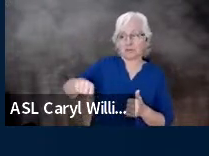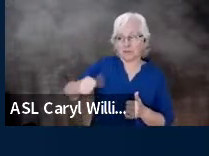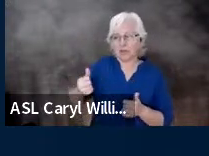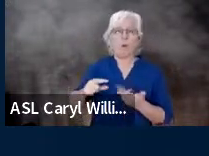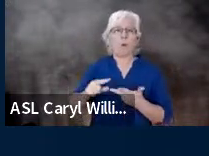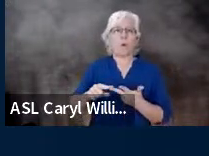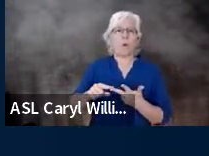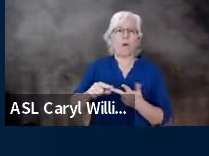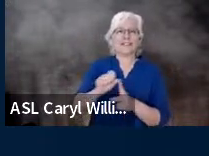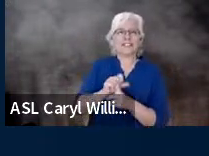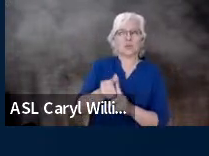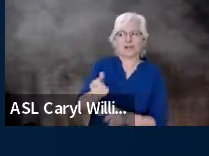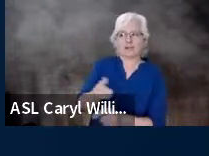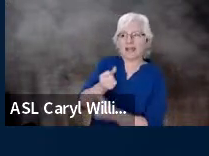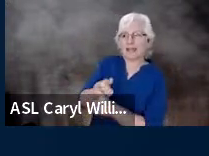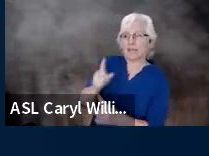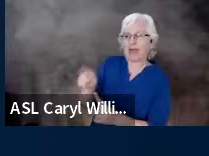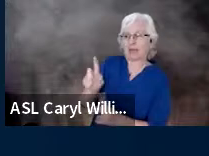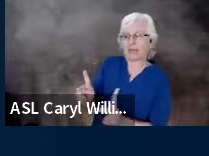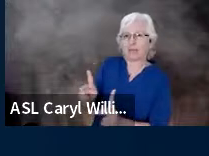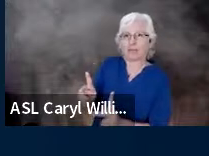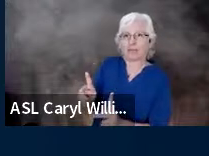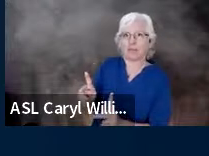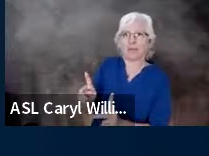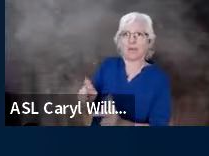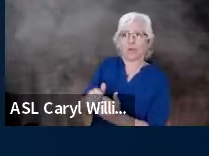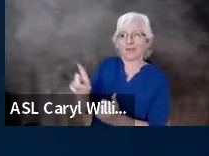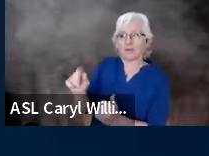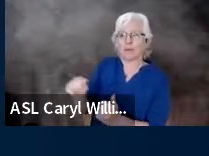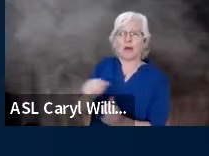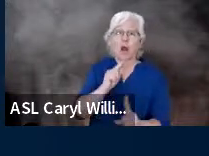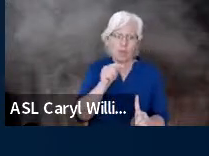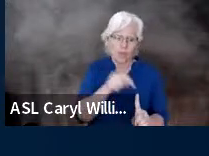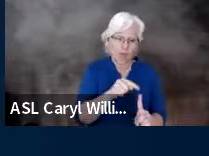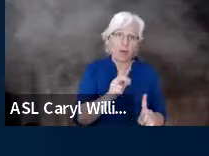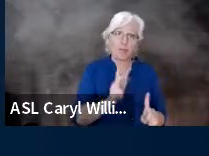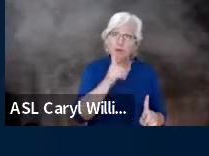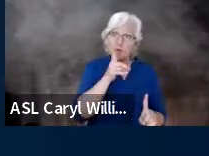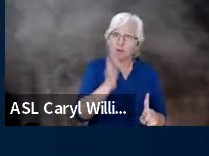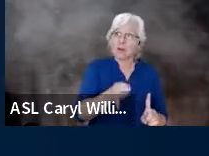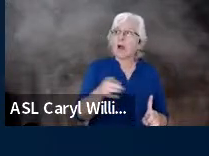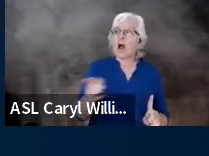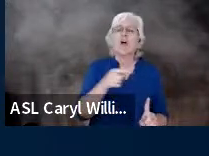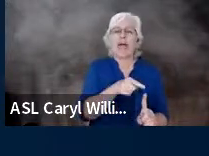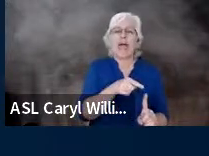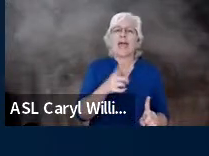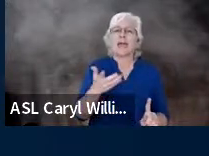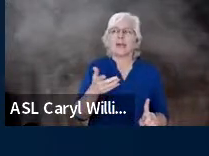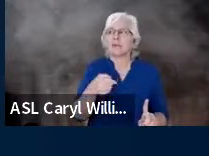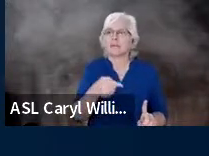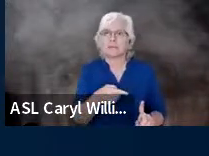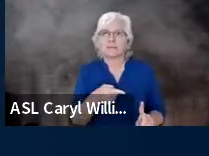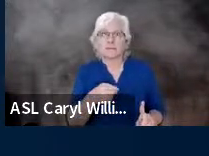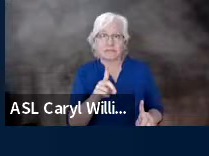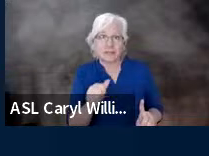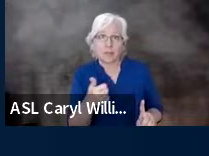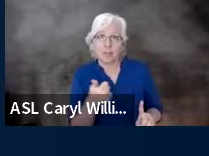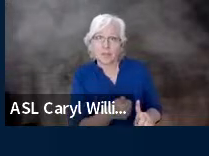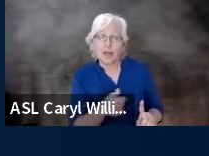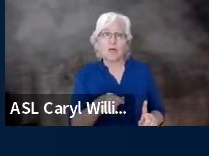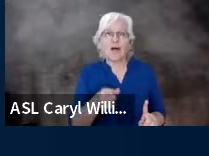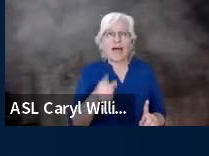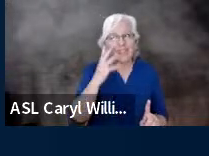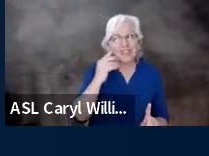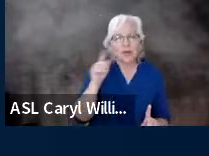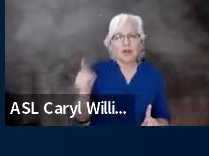disabilities. Are they people with disabilities? Are they people who may be multiply marginalized, who may experience systems in different ways? But there's